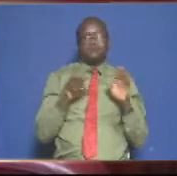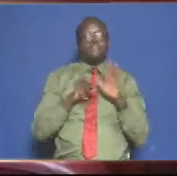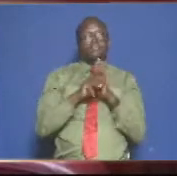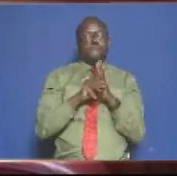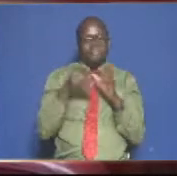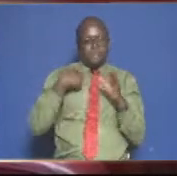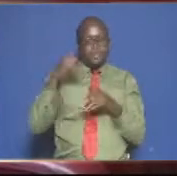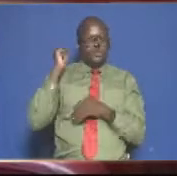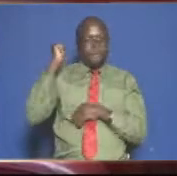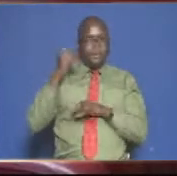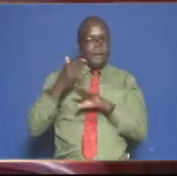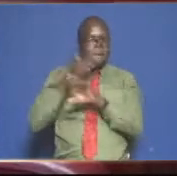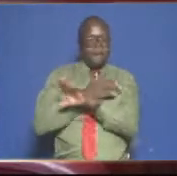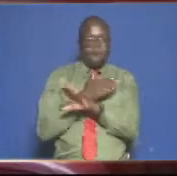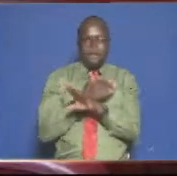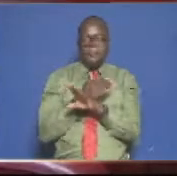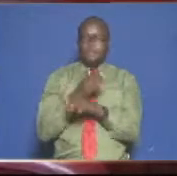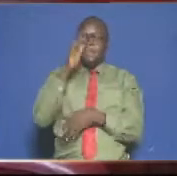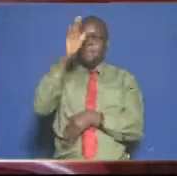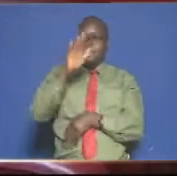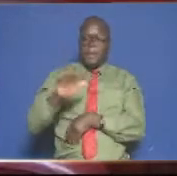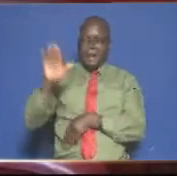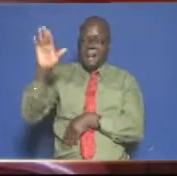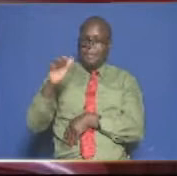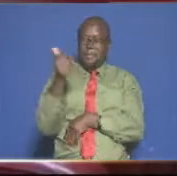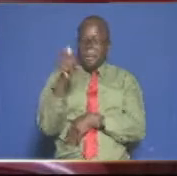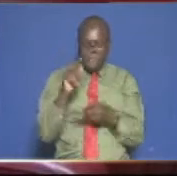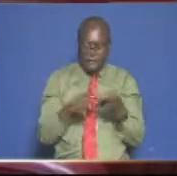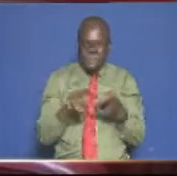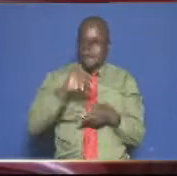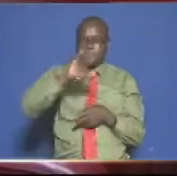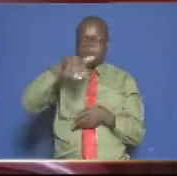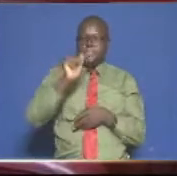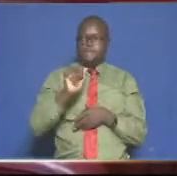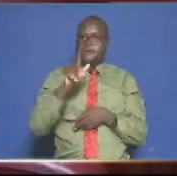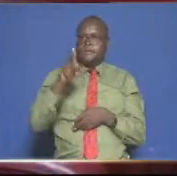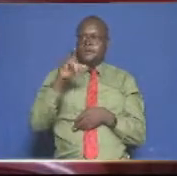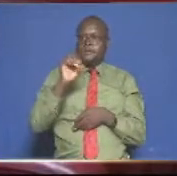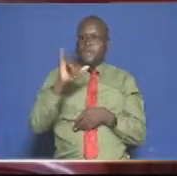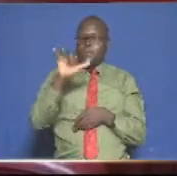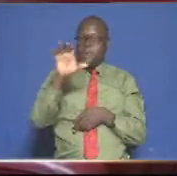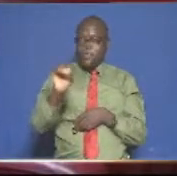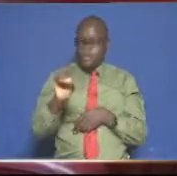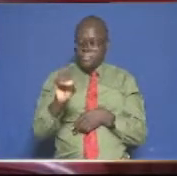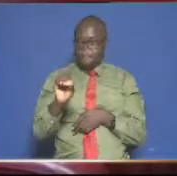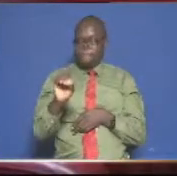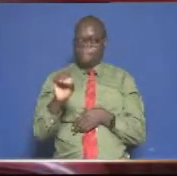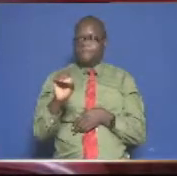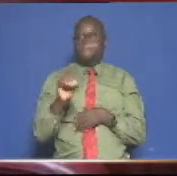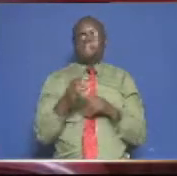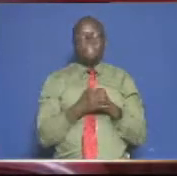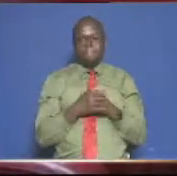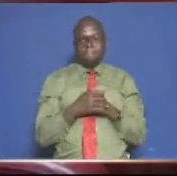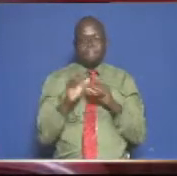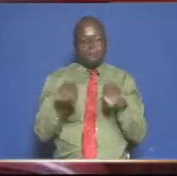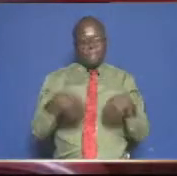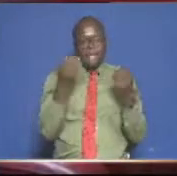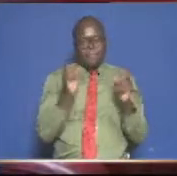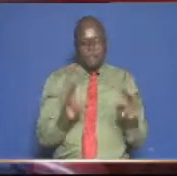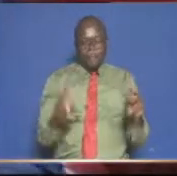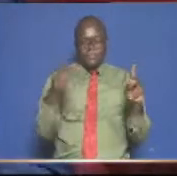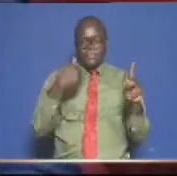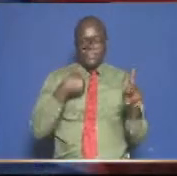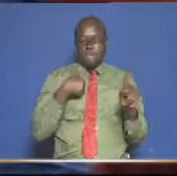politics before I even came to parliament. And then Jakoyo Midiwo, who immediately came in here, gave me opportunity